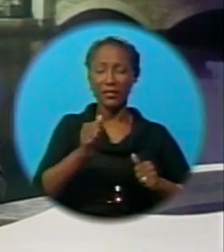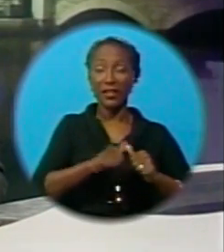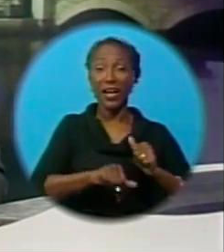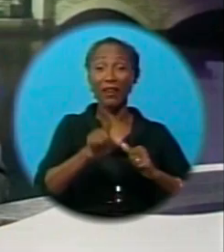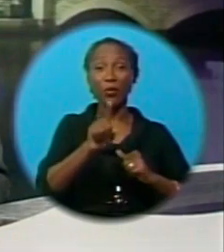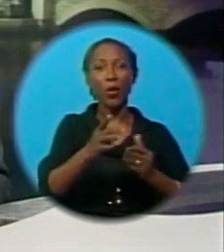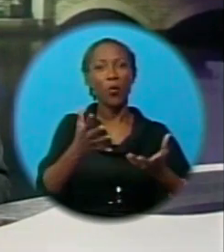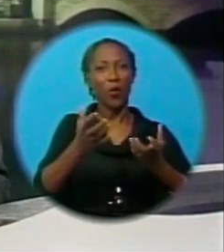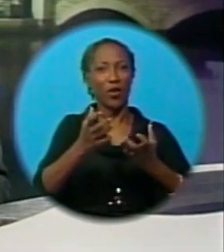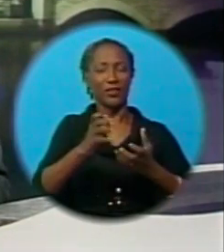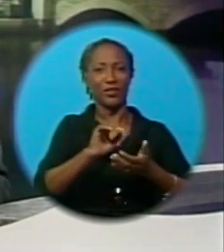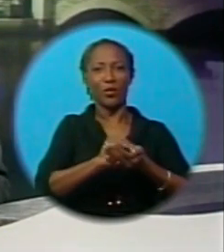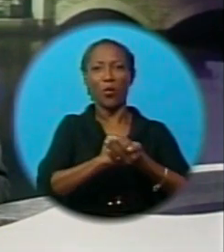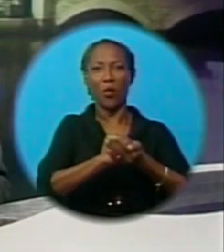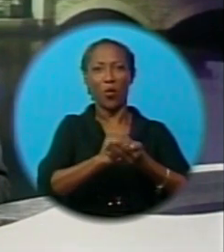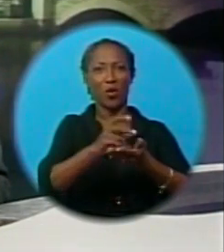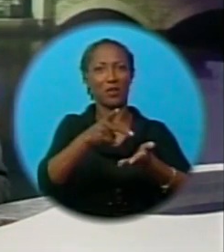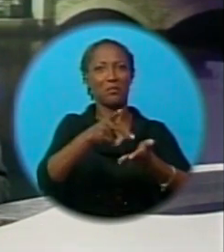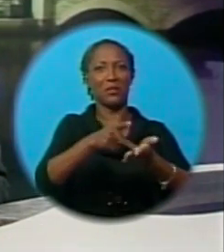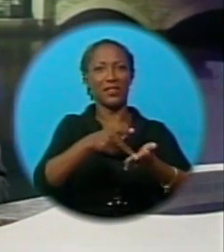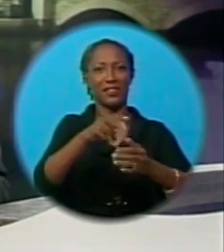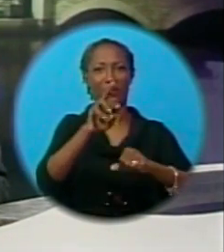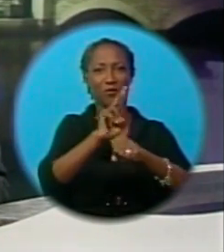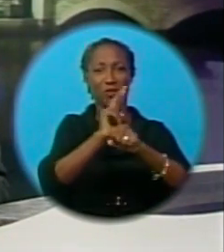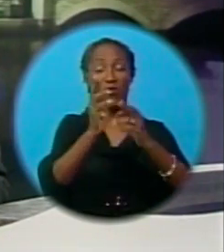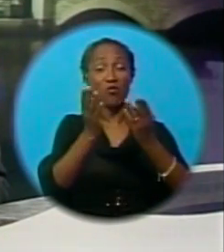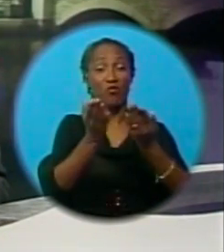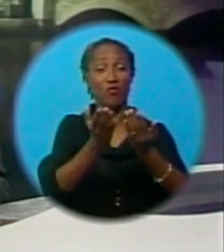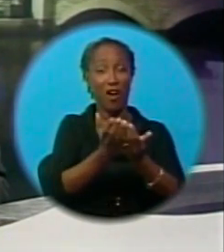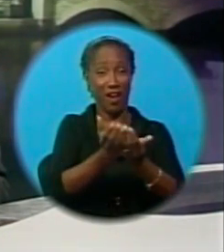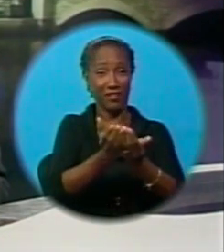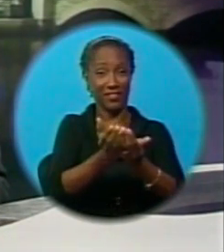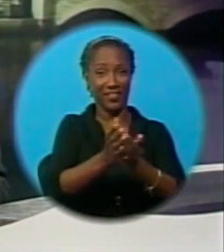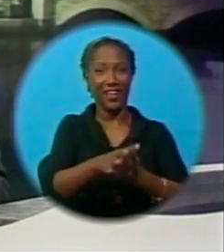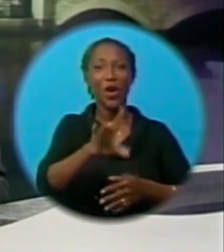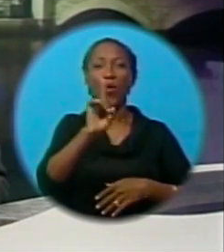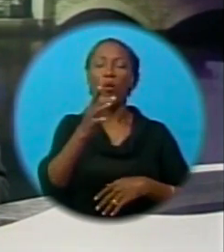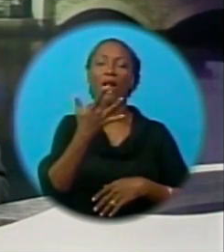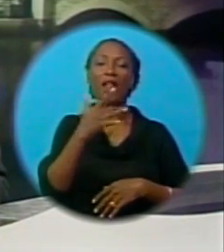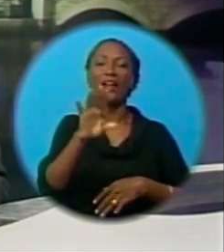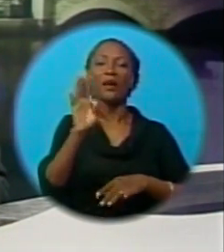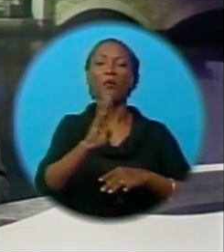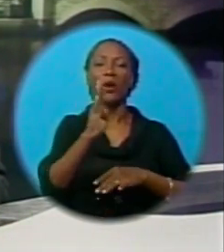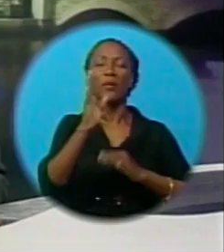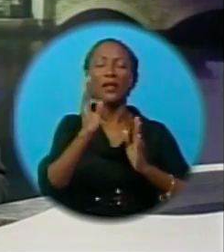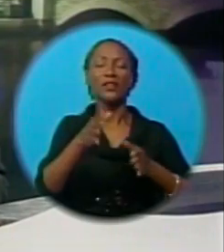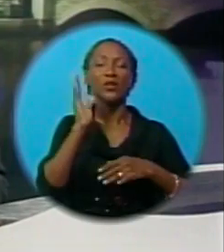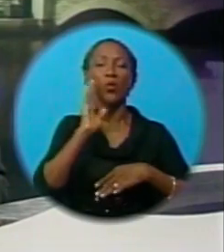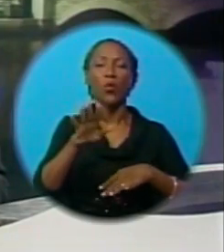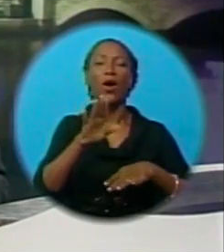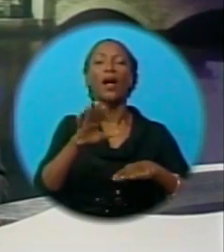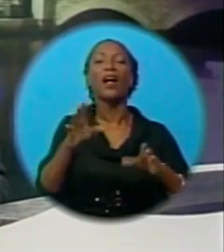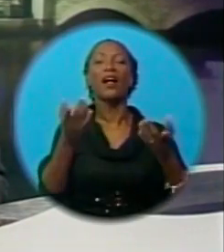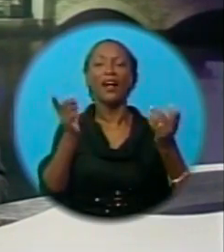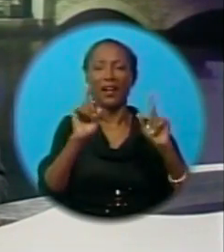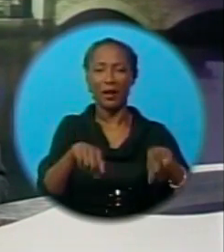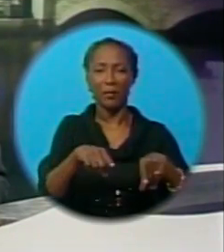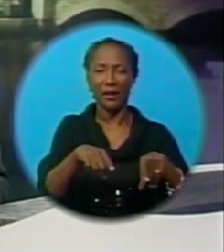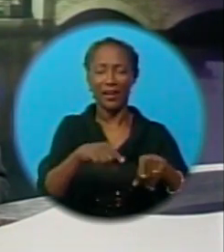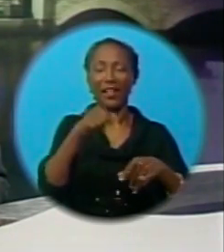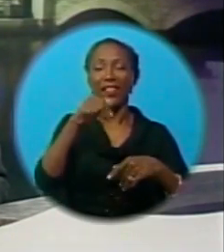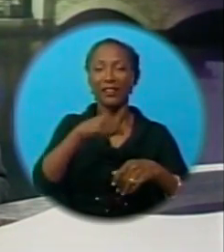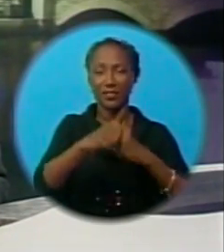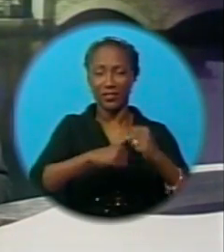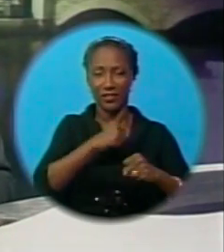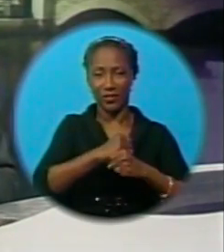Well, everyone wants to own a piece of the rock, so to speak, and one lucky Barbadian will do so at the end of this year's Crop Over Festival.